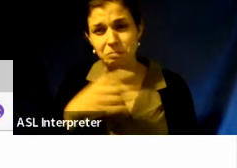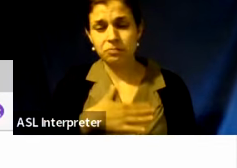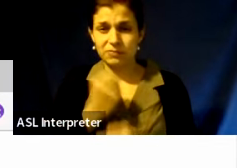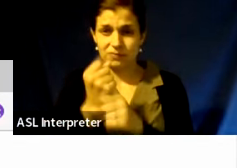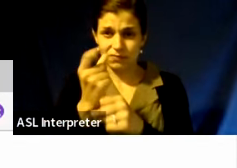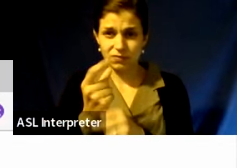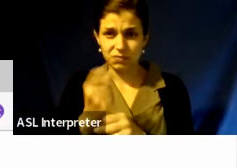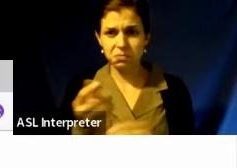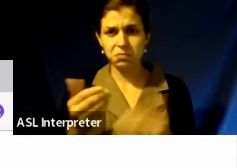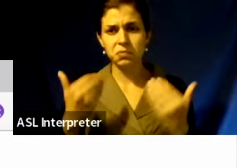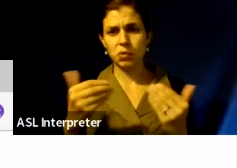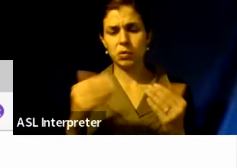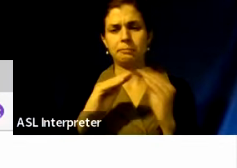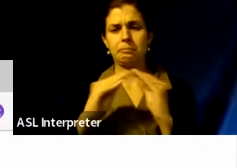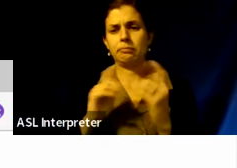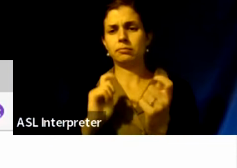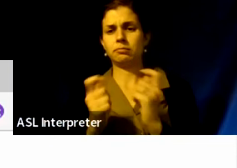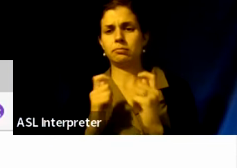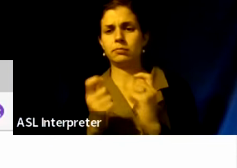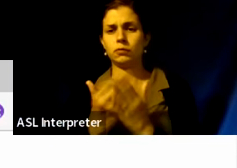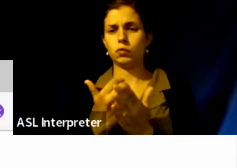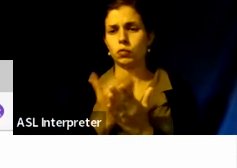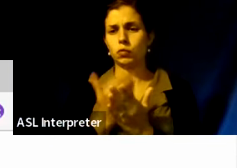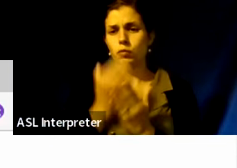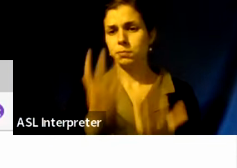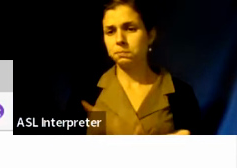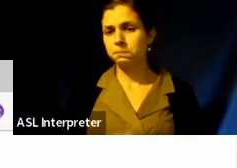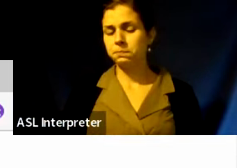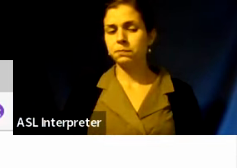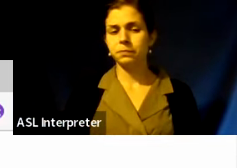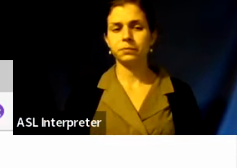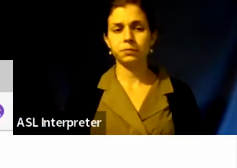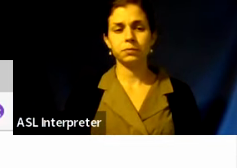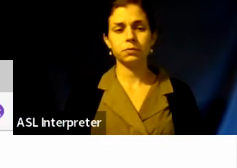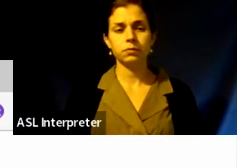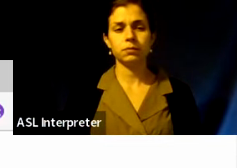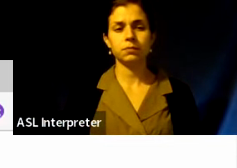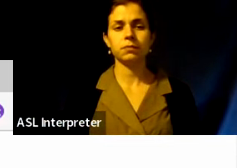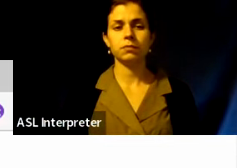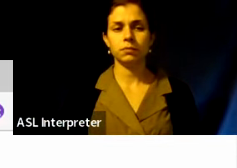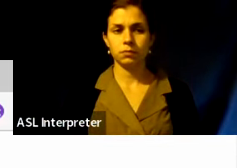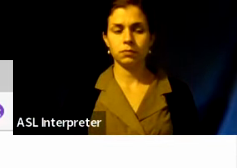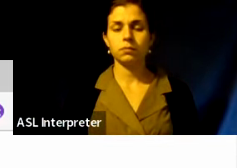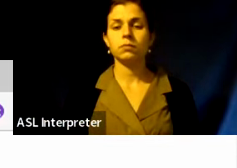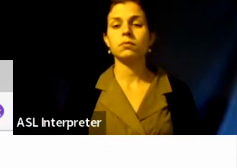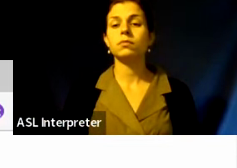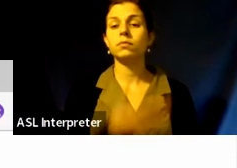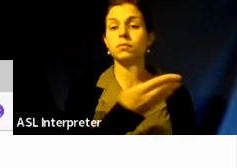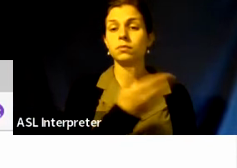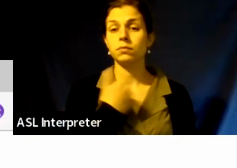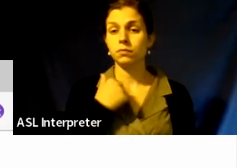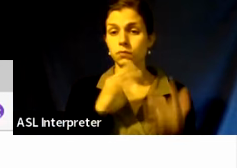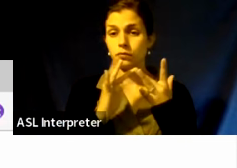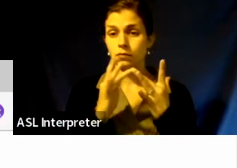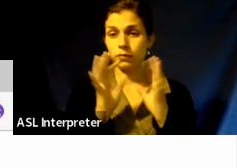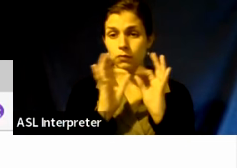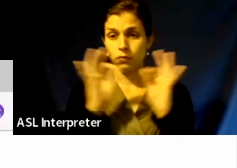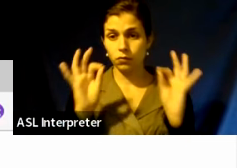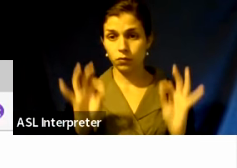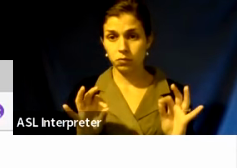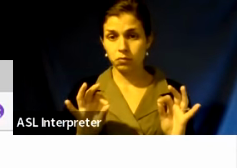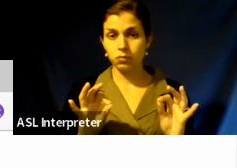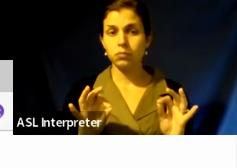information. We also have online forms, different forms that we'd like you to fill out. We can provide those through Family Access.